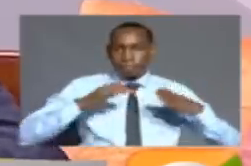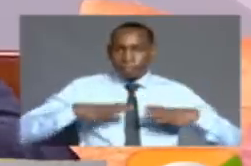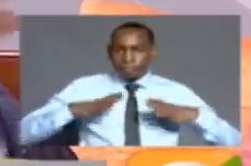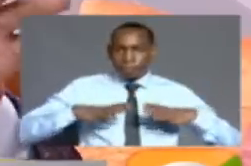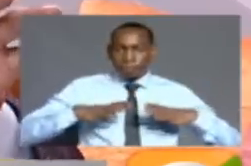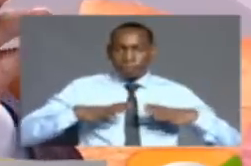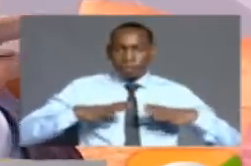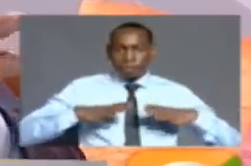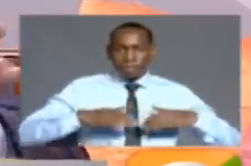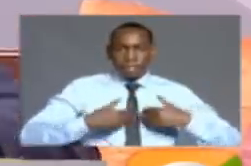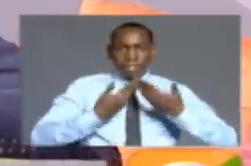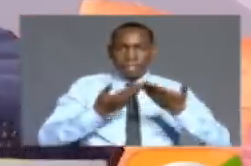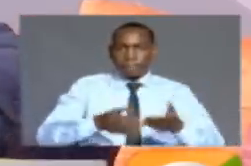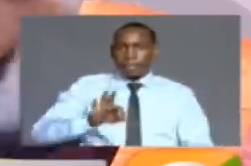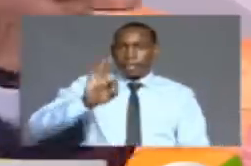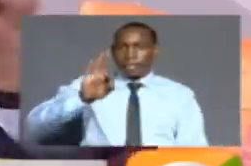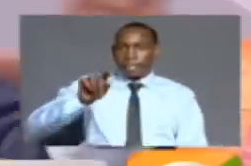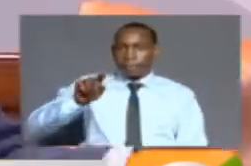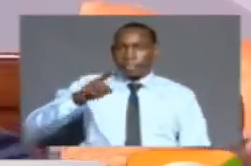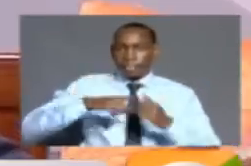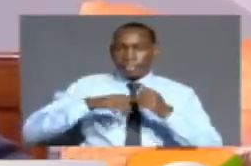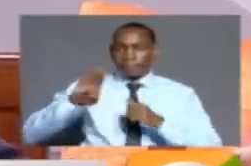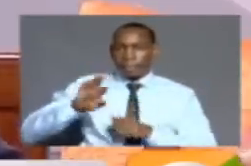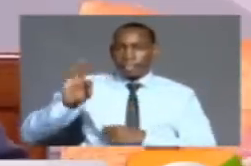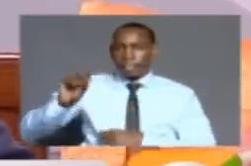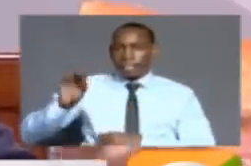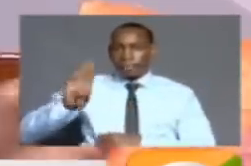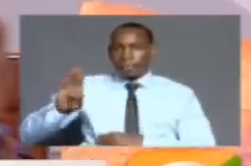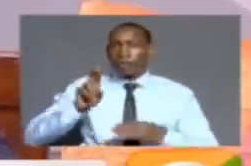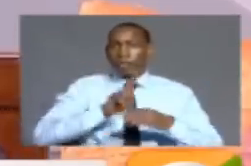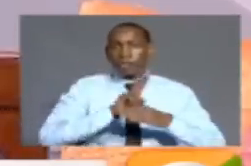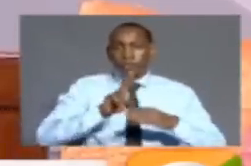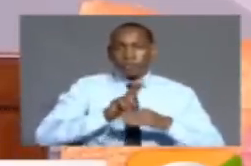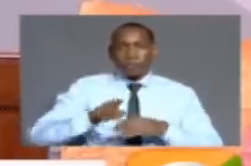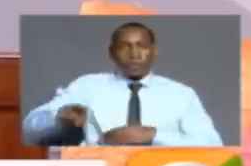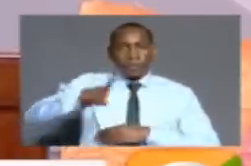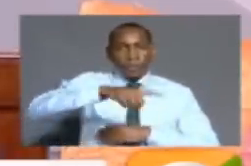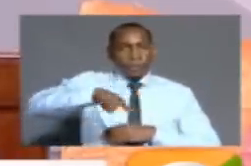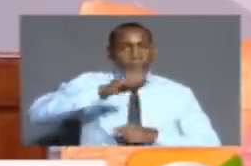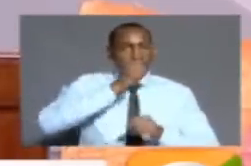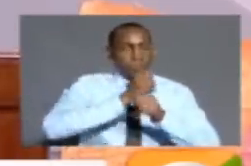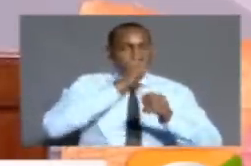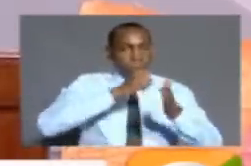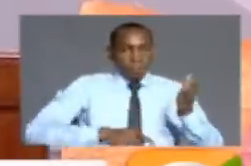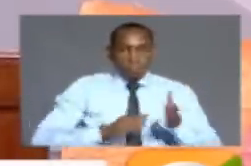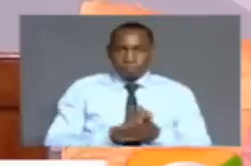given 3.6 billion, 30 billion to be able to spend. I think what we ought to do, Jeff,